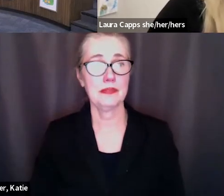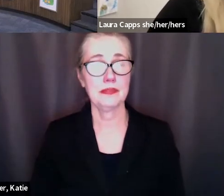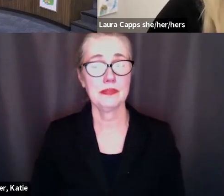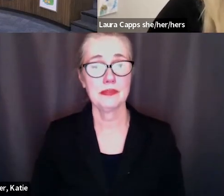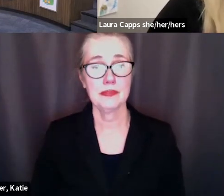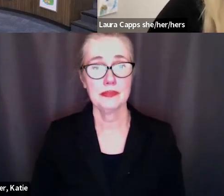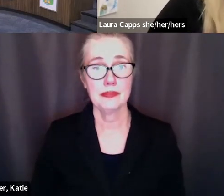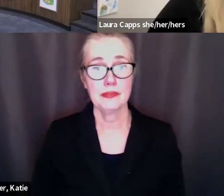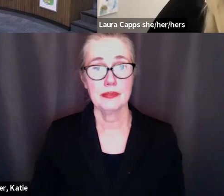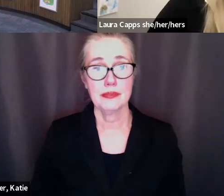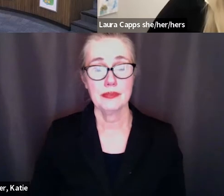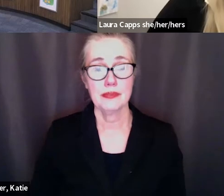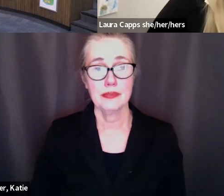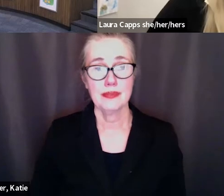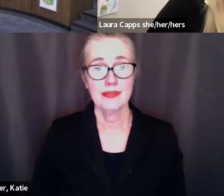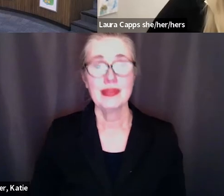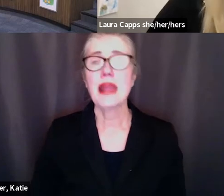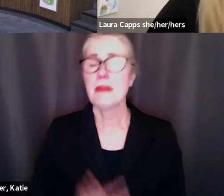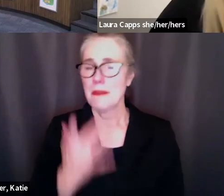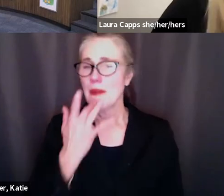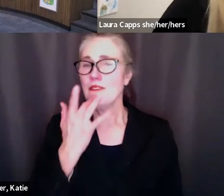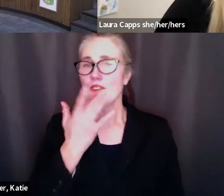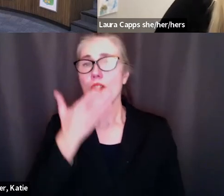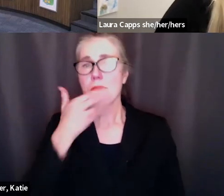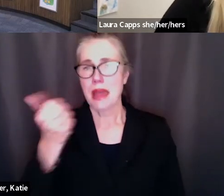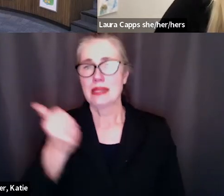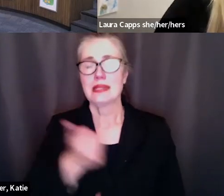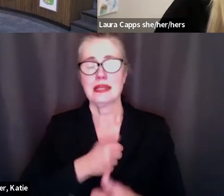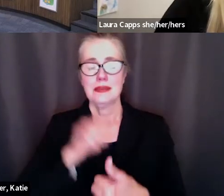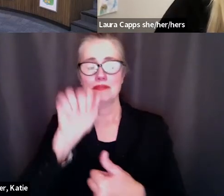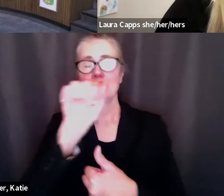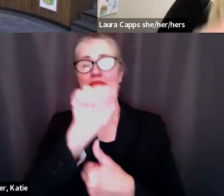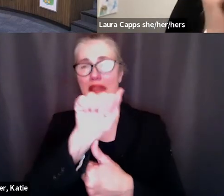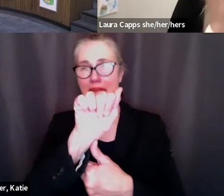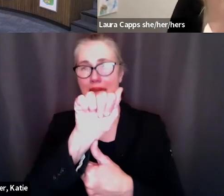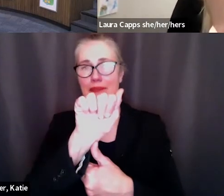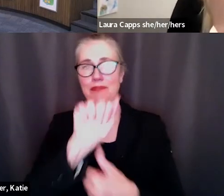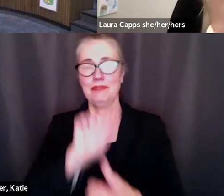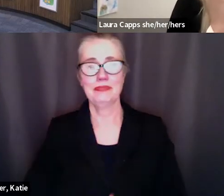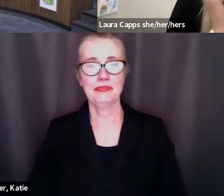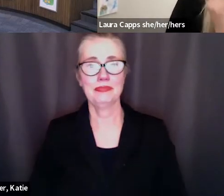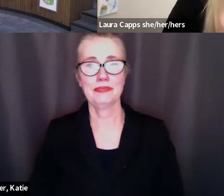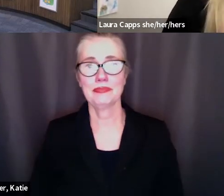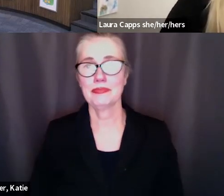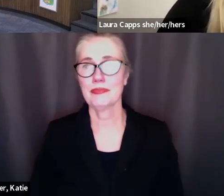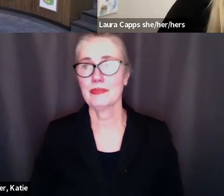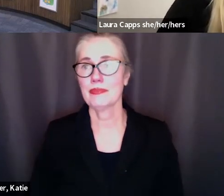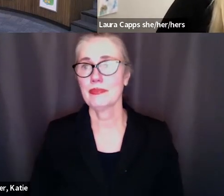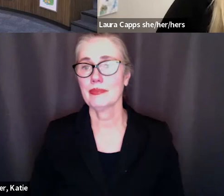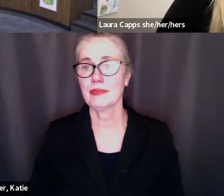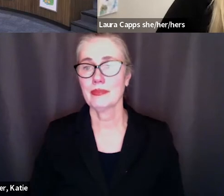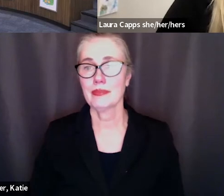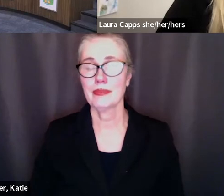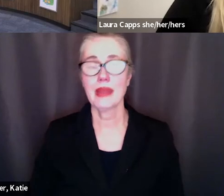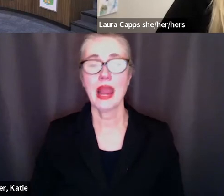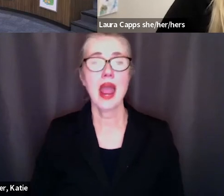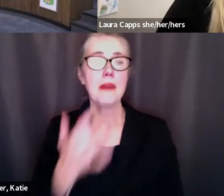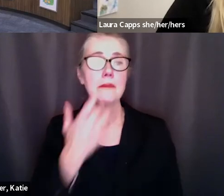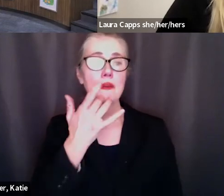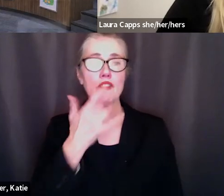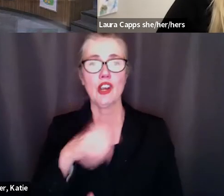but my top is scenario a okay and um my choice would be scenario